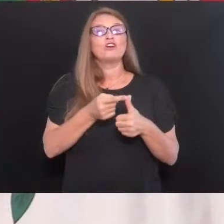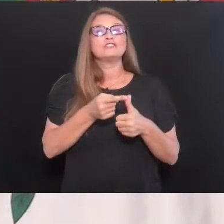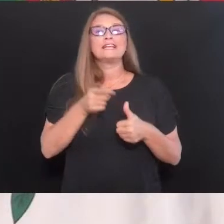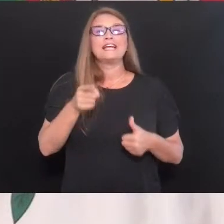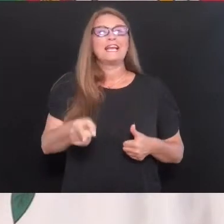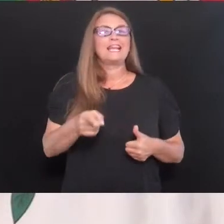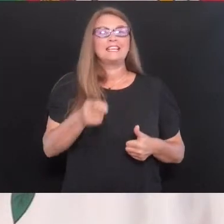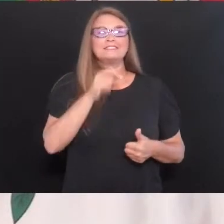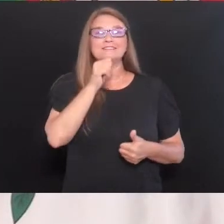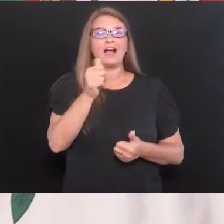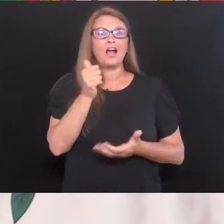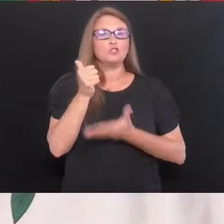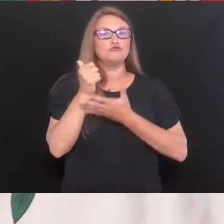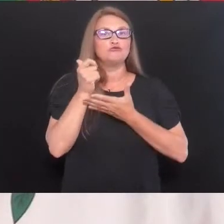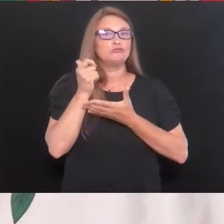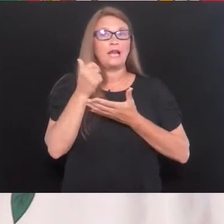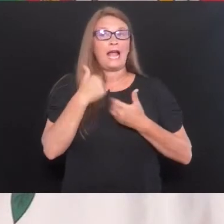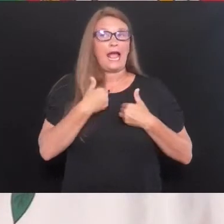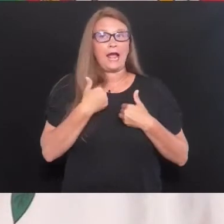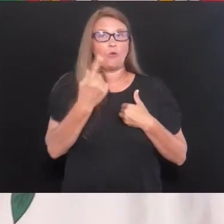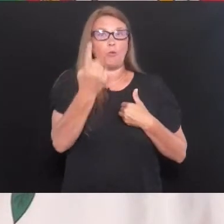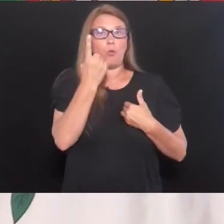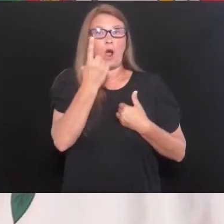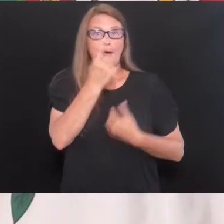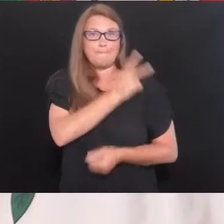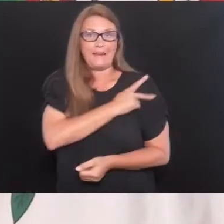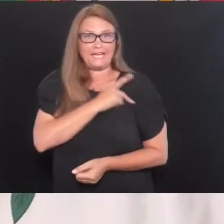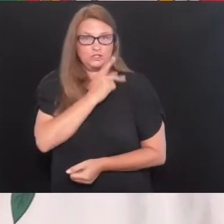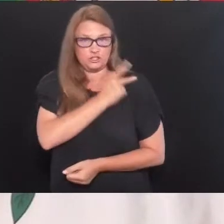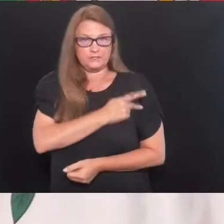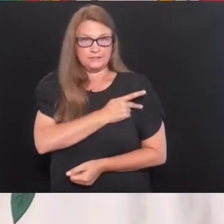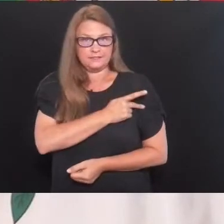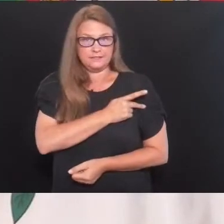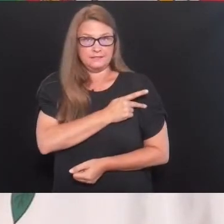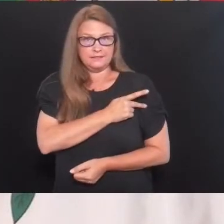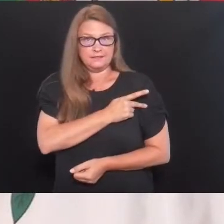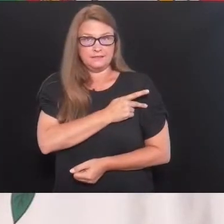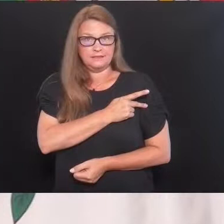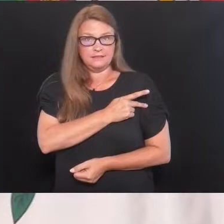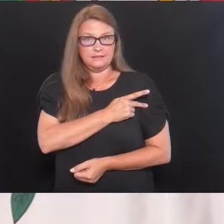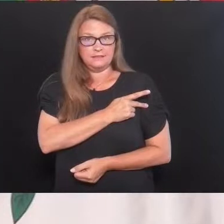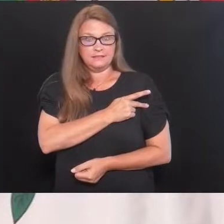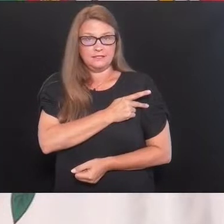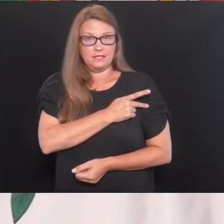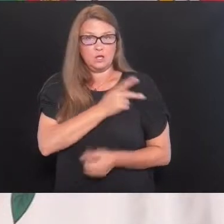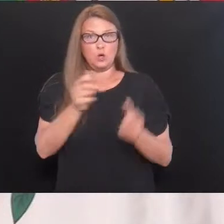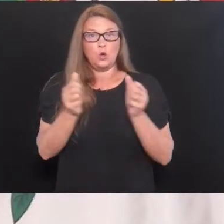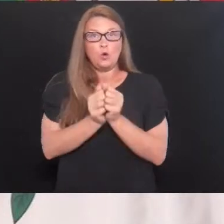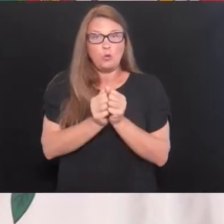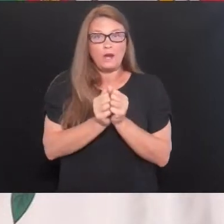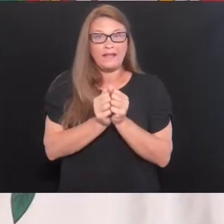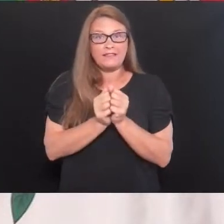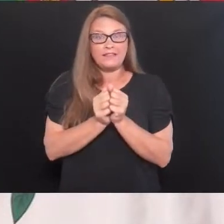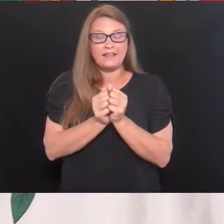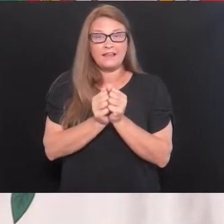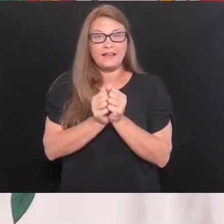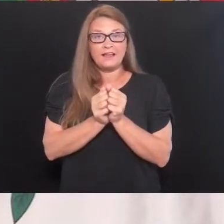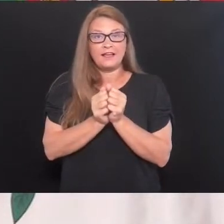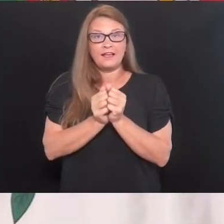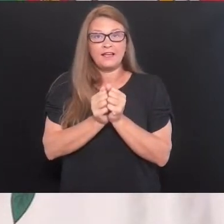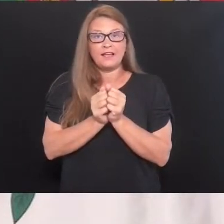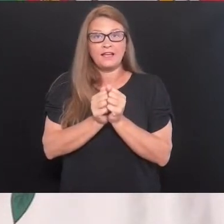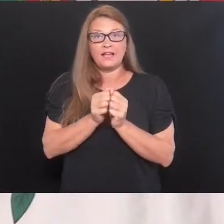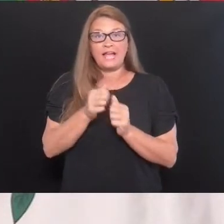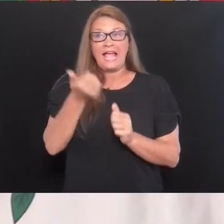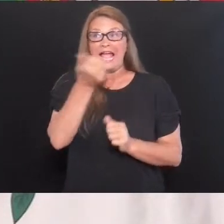not treated a single patient, not one patient has he treated with a significant